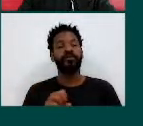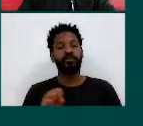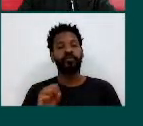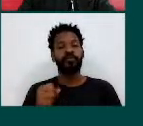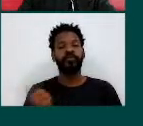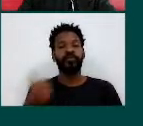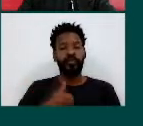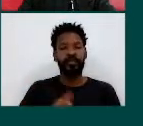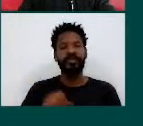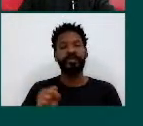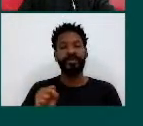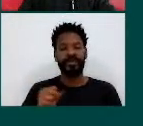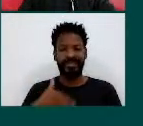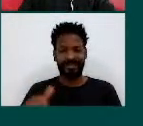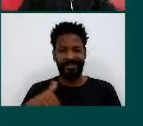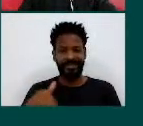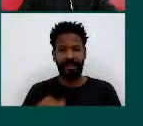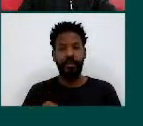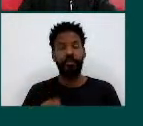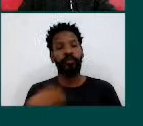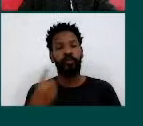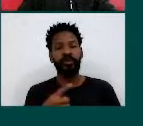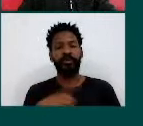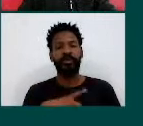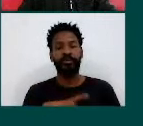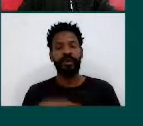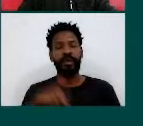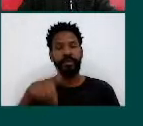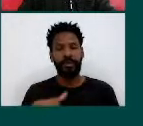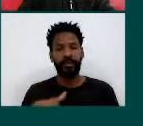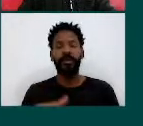Philippe Routier couldn't be here today,